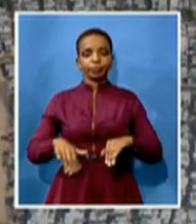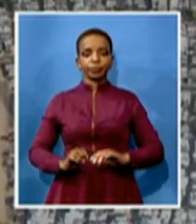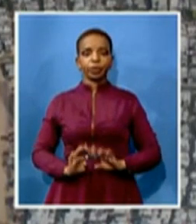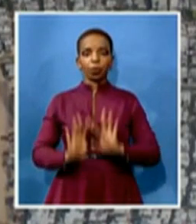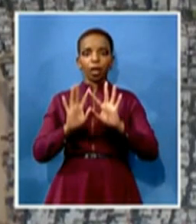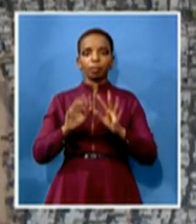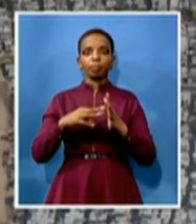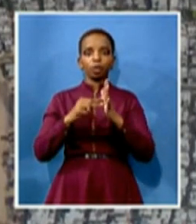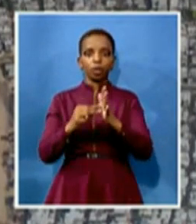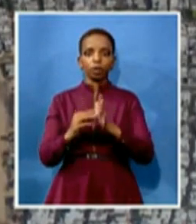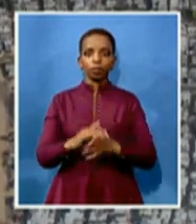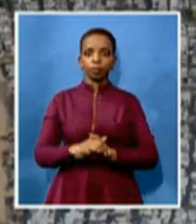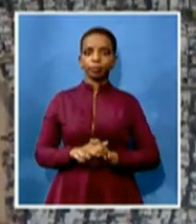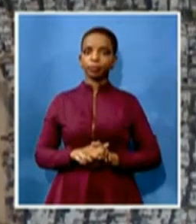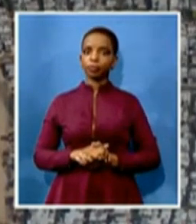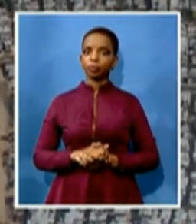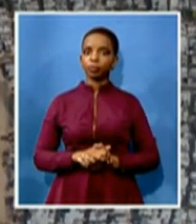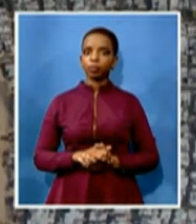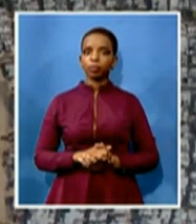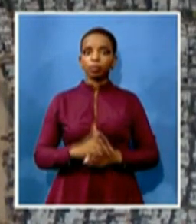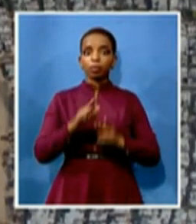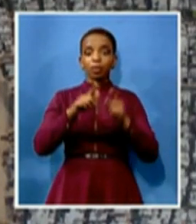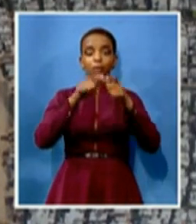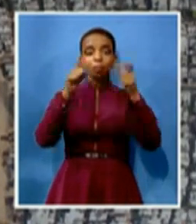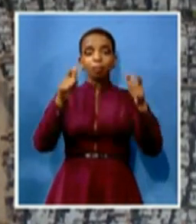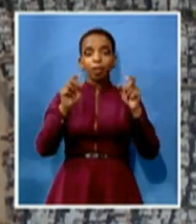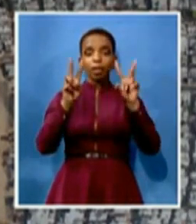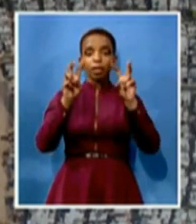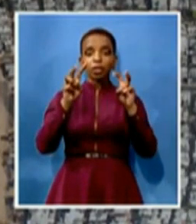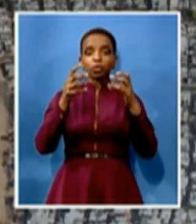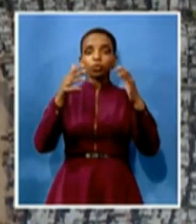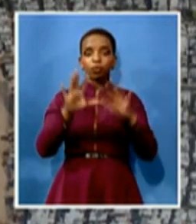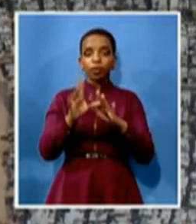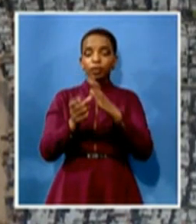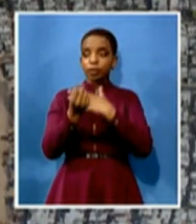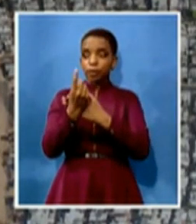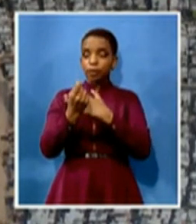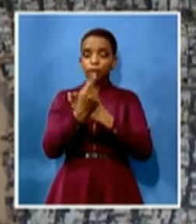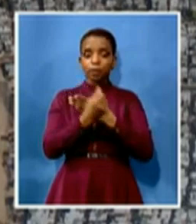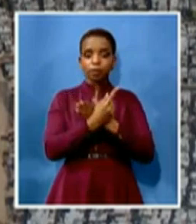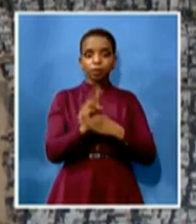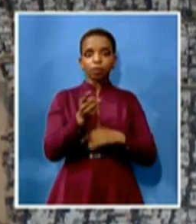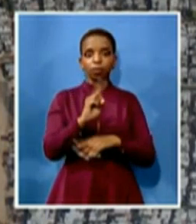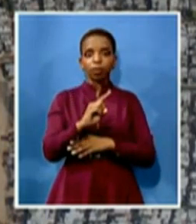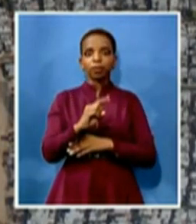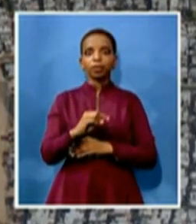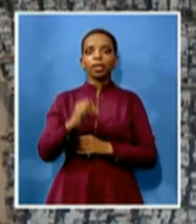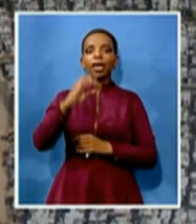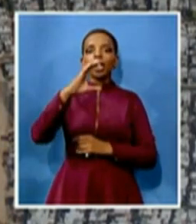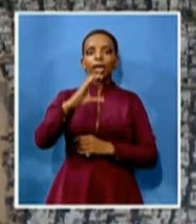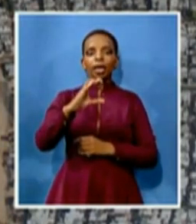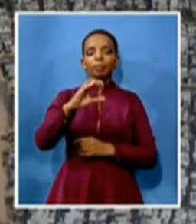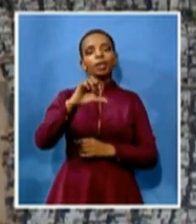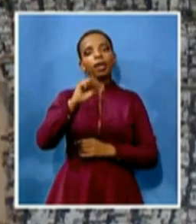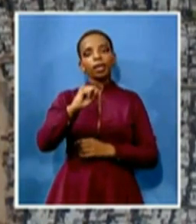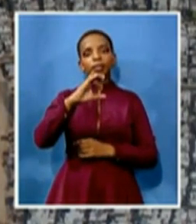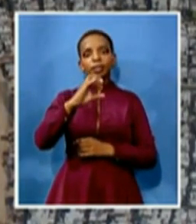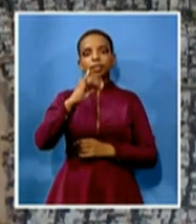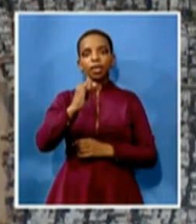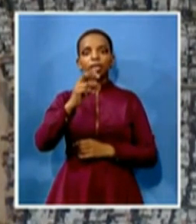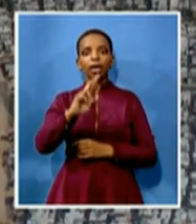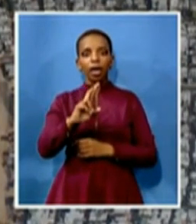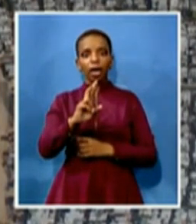have raised before is that the SEIR top-down models critically depend on the dynamics around the reproductive rate